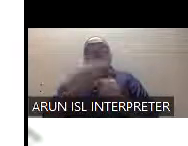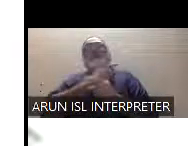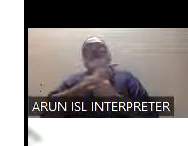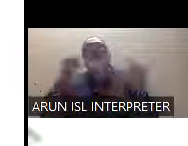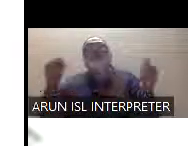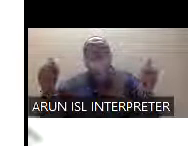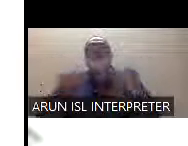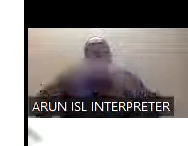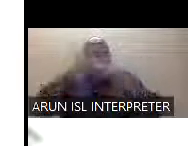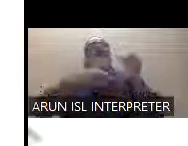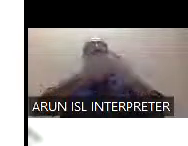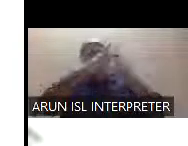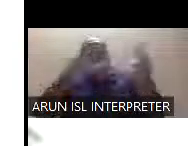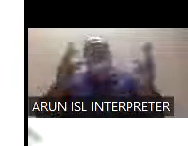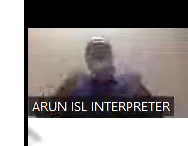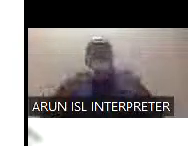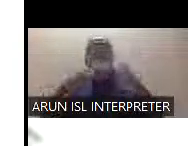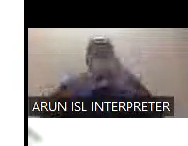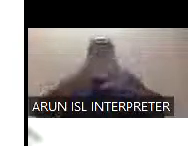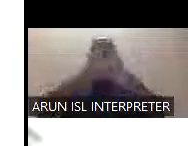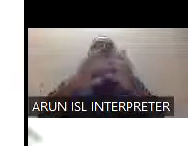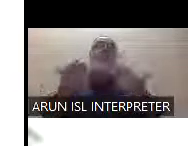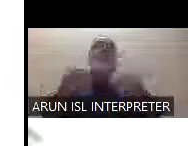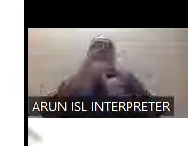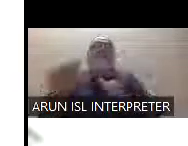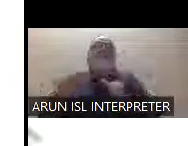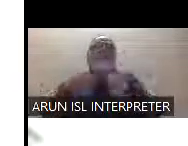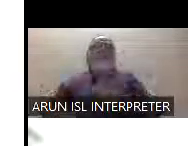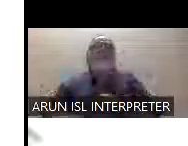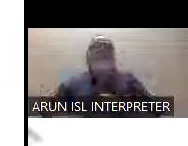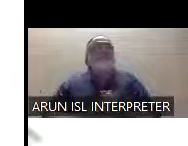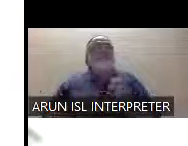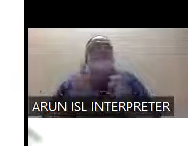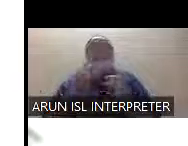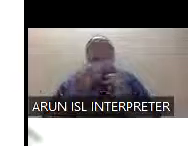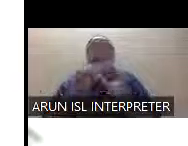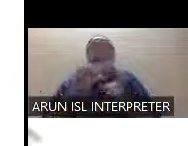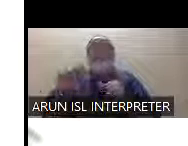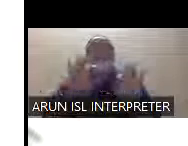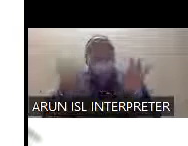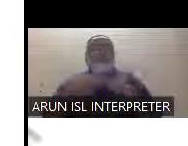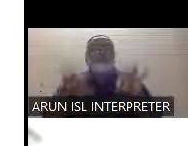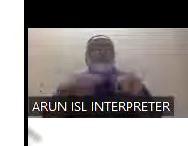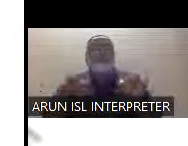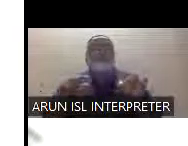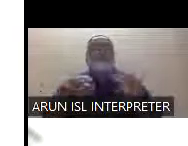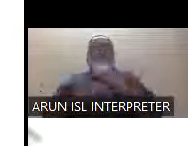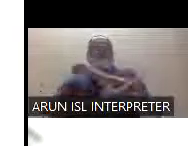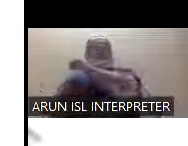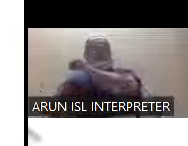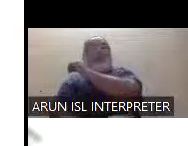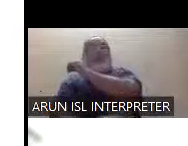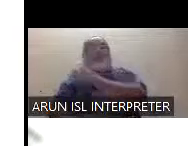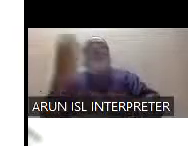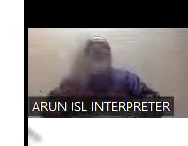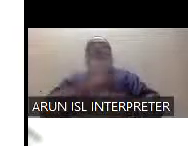why is accessibility important? Is because without accessibility, the vicious cycle of poverty and